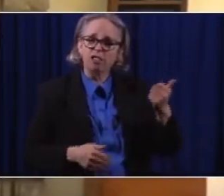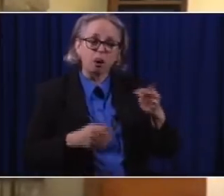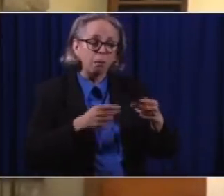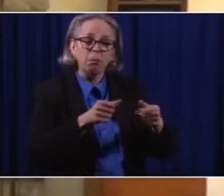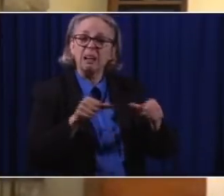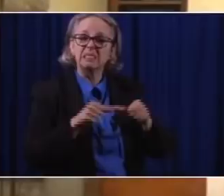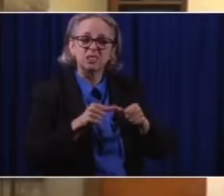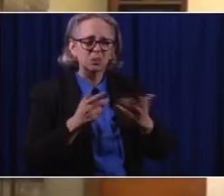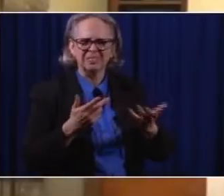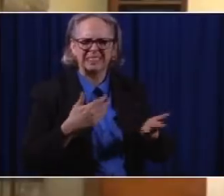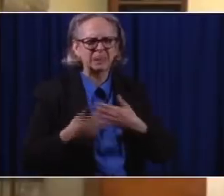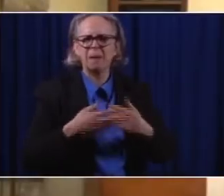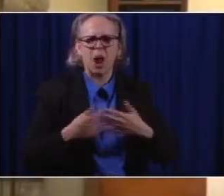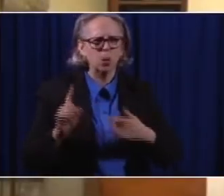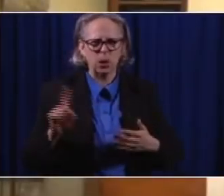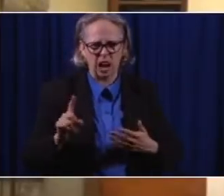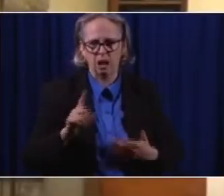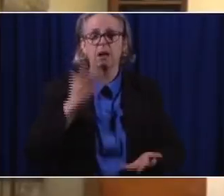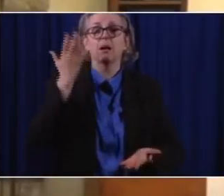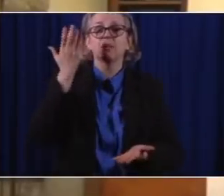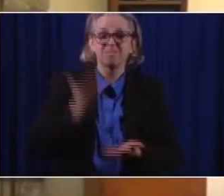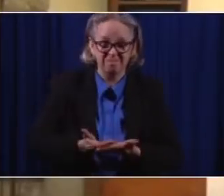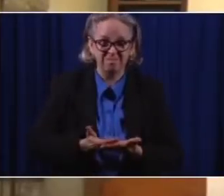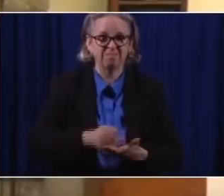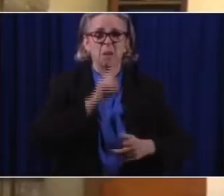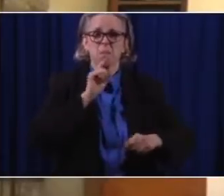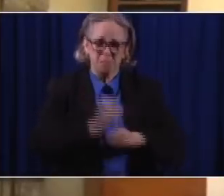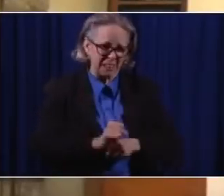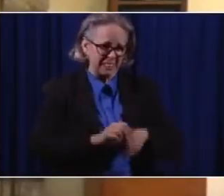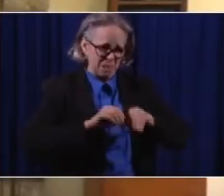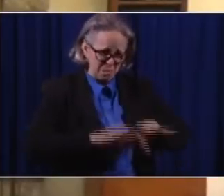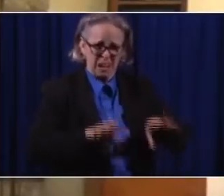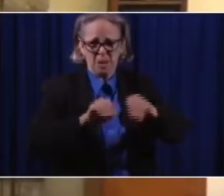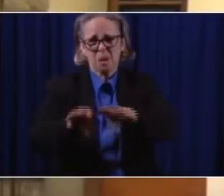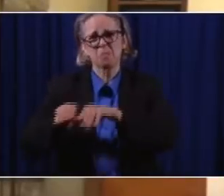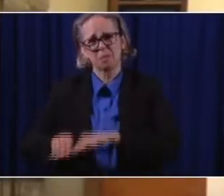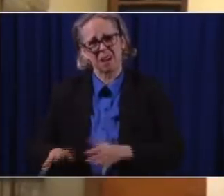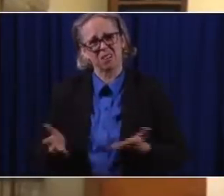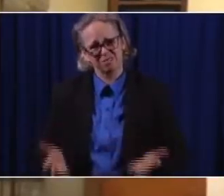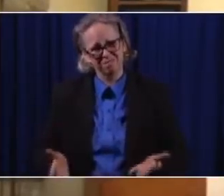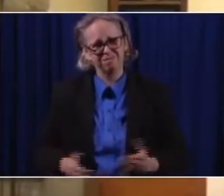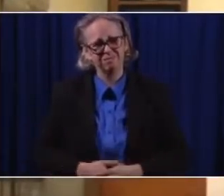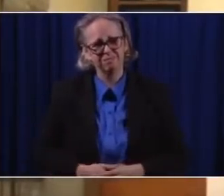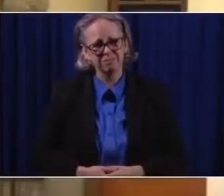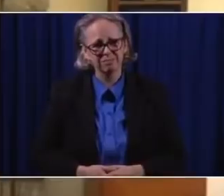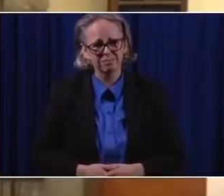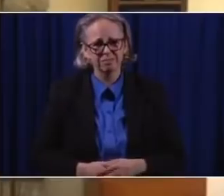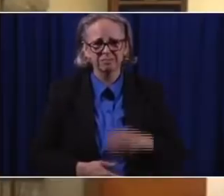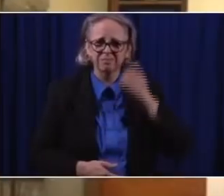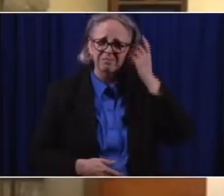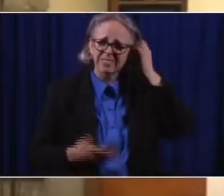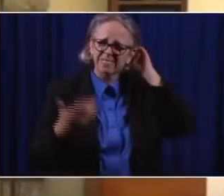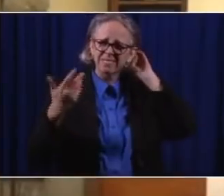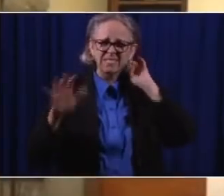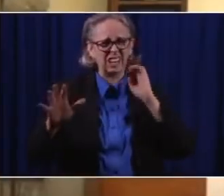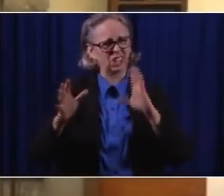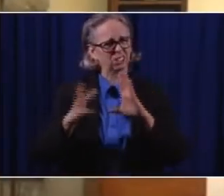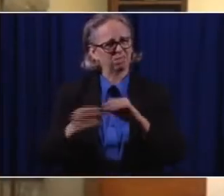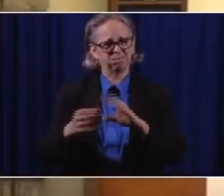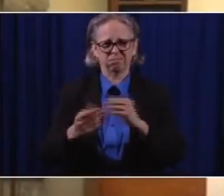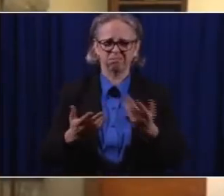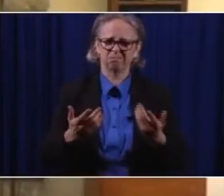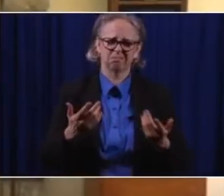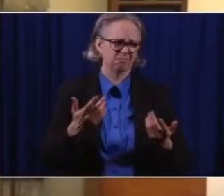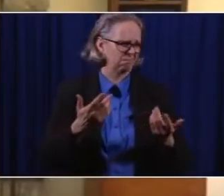place. And I think I've talked a lot about the weddings and funerals, and we're doing something about that. I think I've talked a